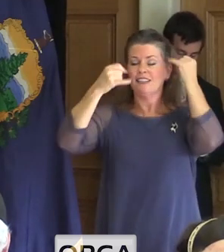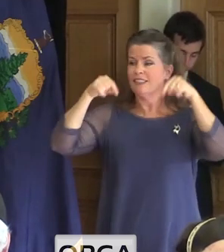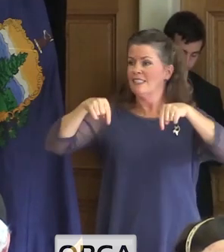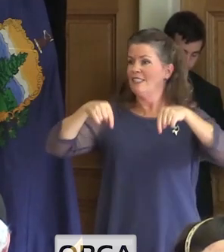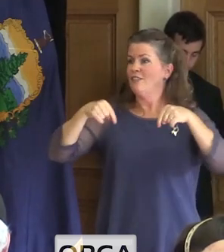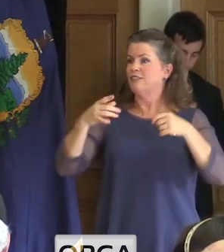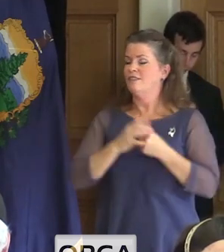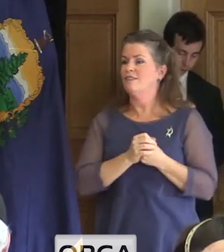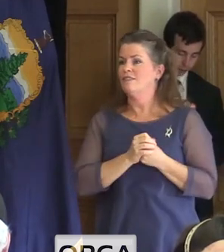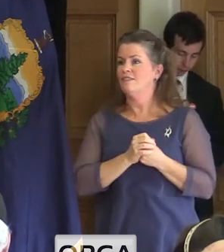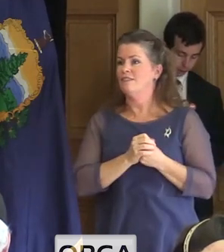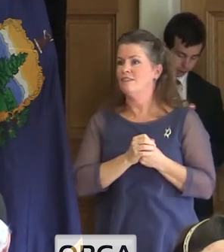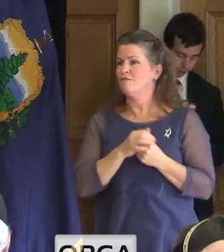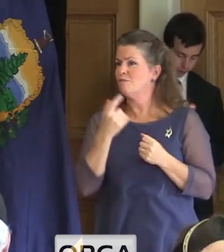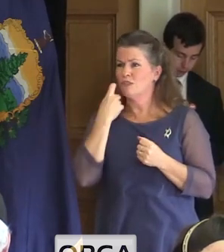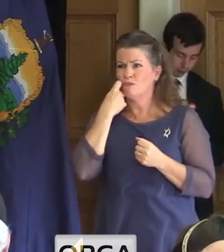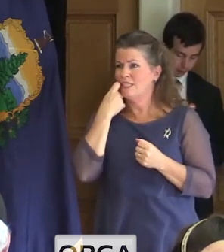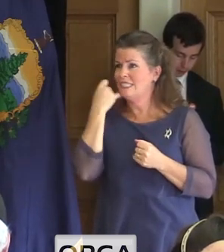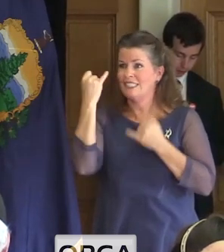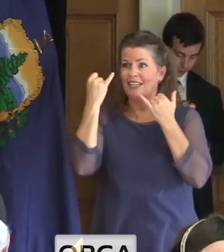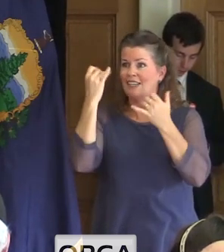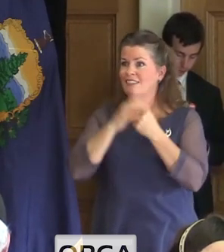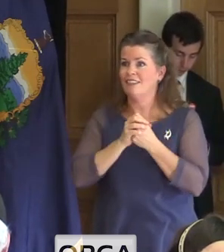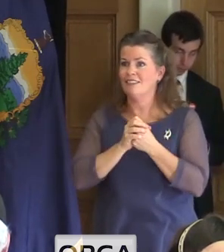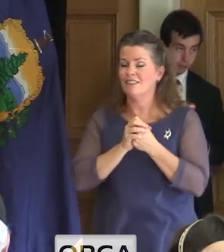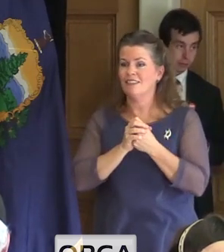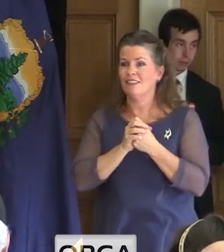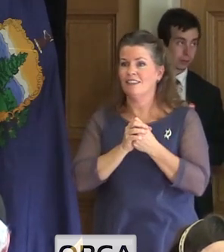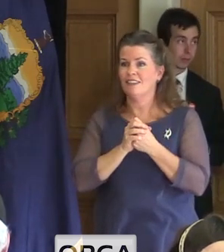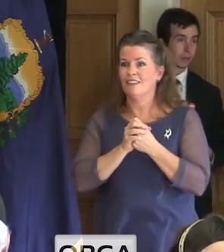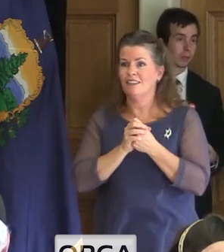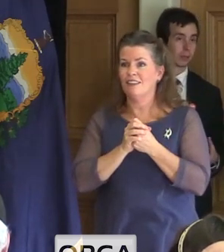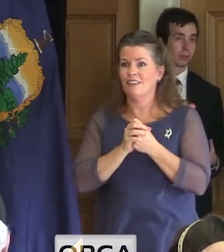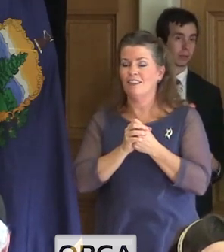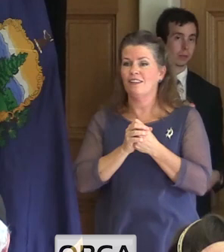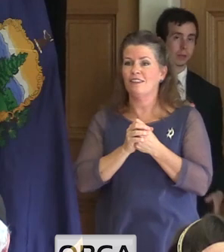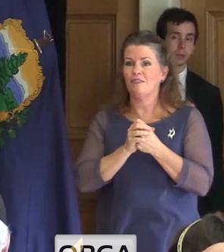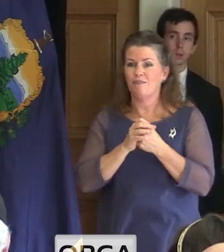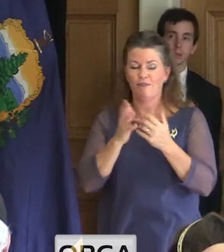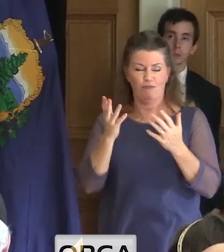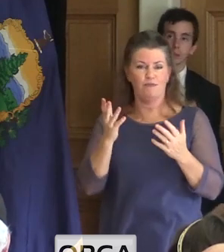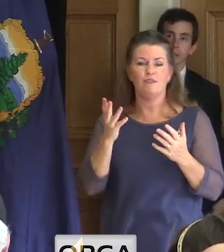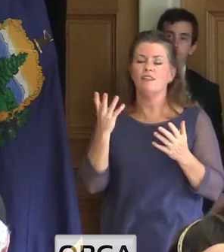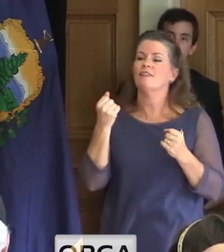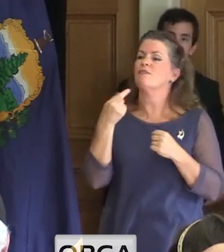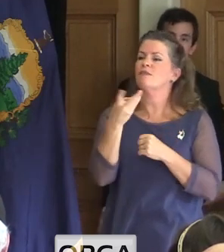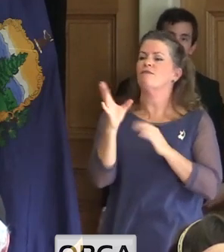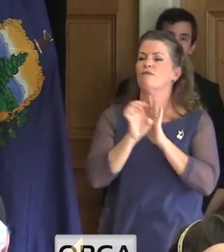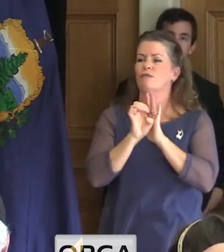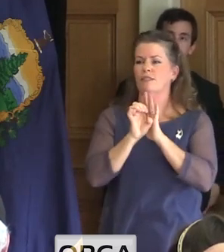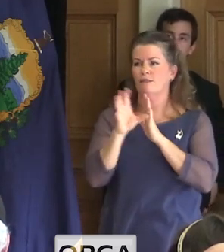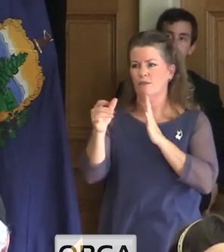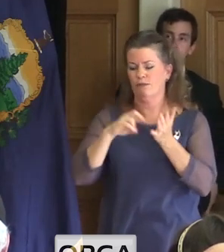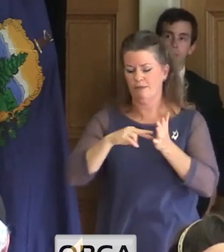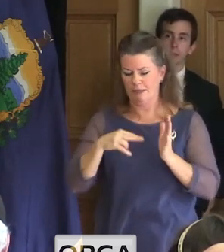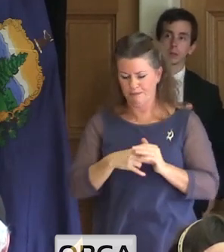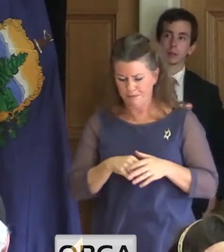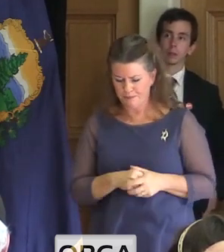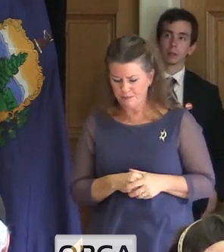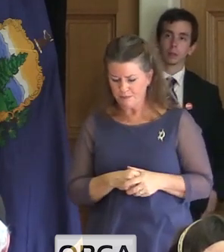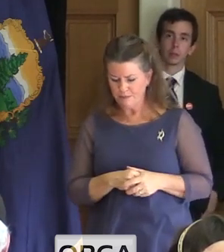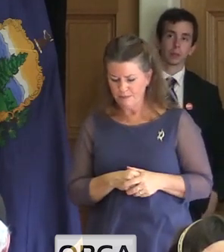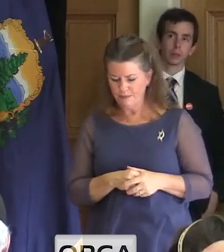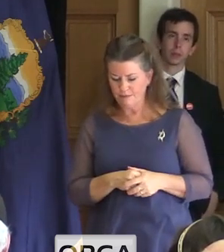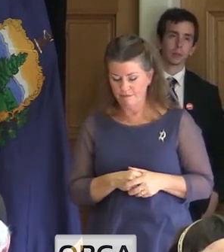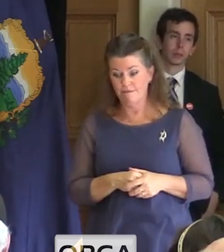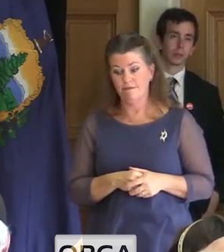ago people would not have been talking about. Let me give you just a few examples of what I mean. I have believed